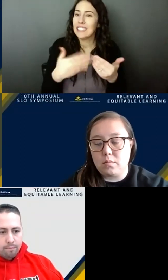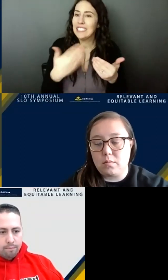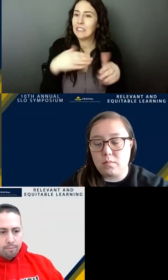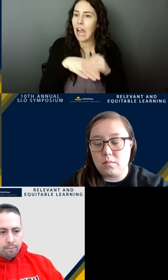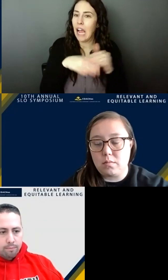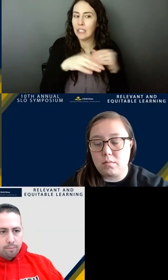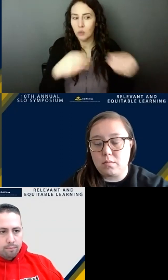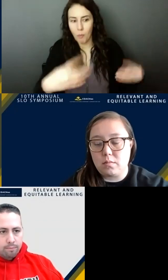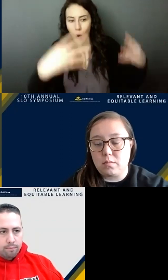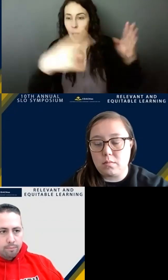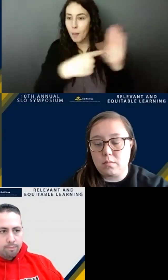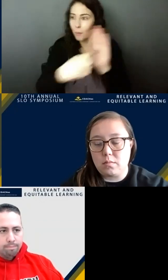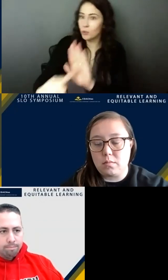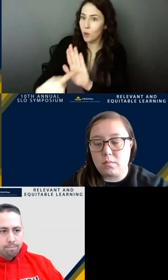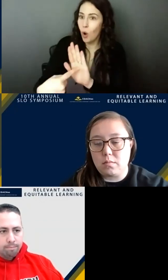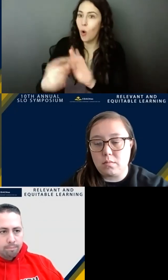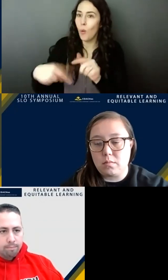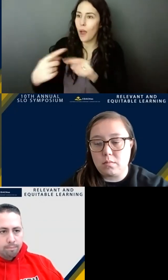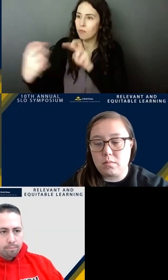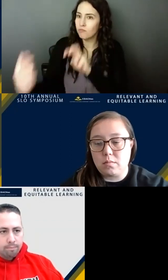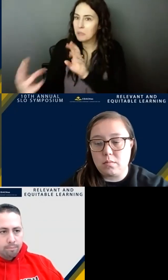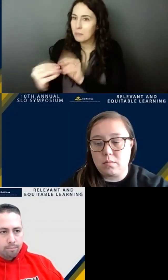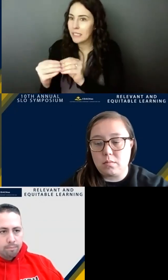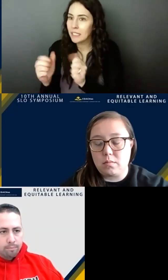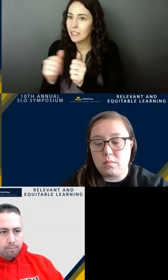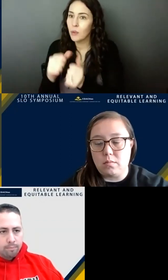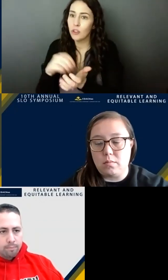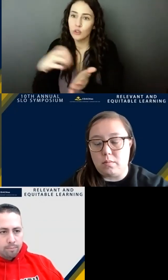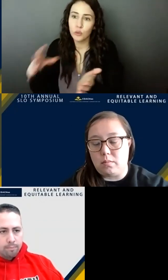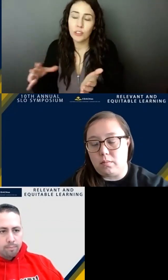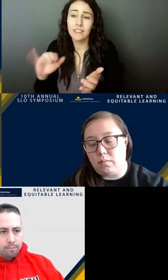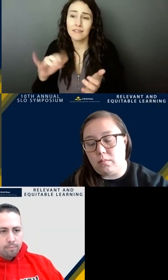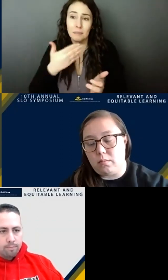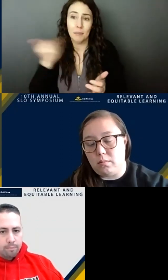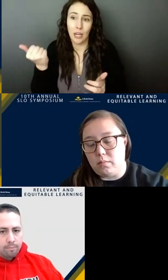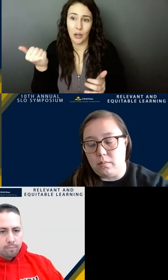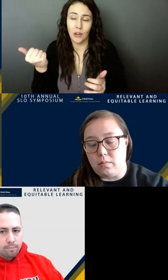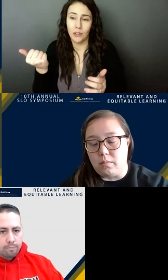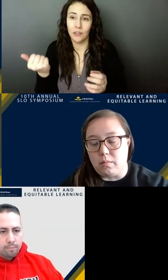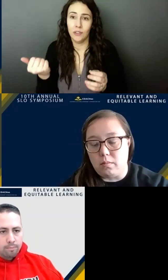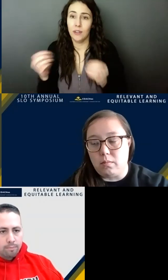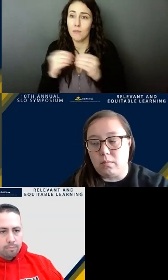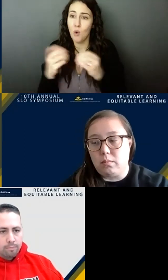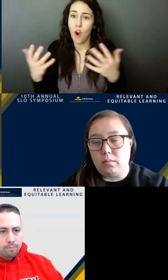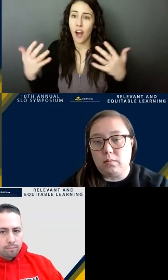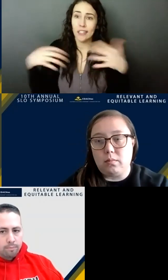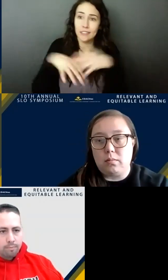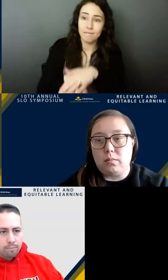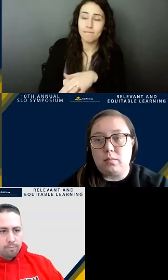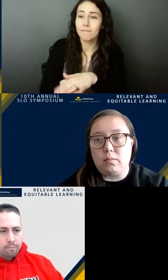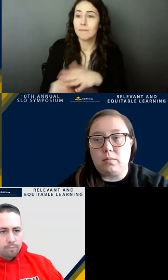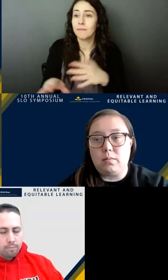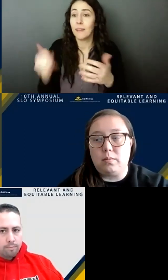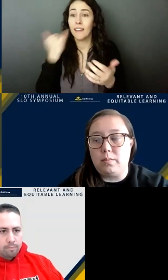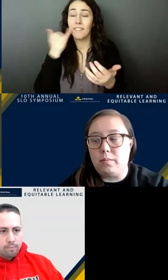with students, the better. And the more we can be cross-populating so that an academic